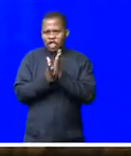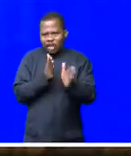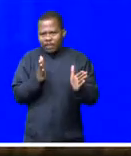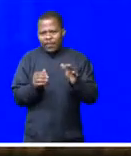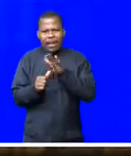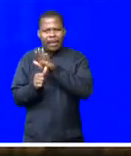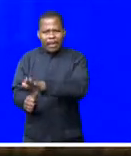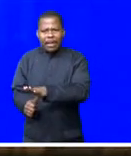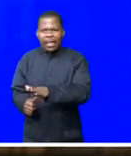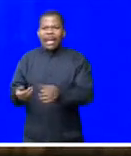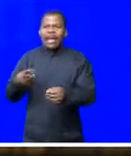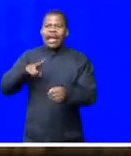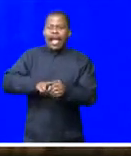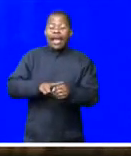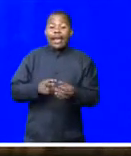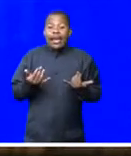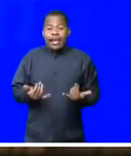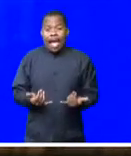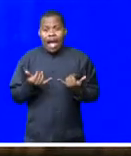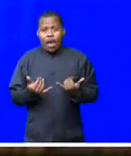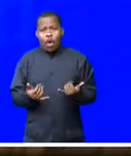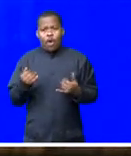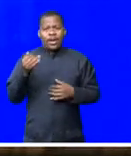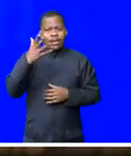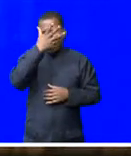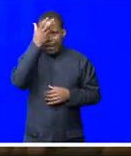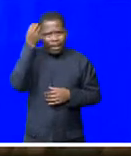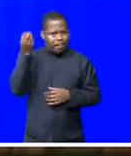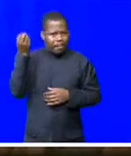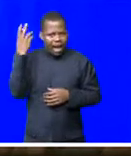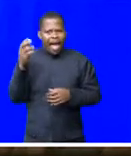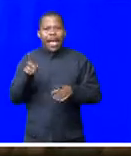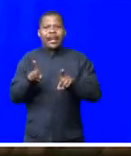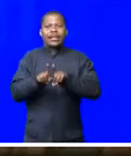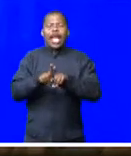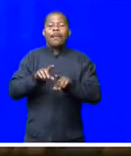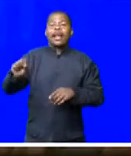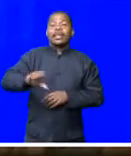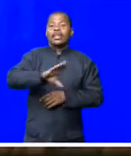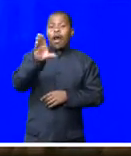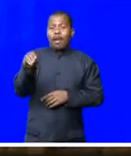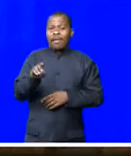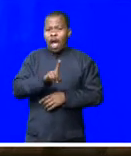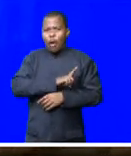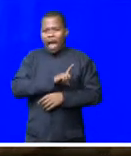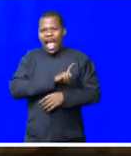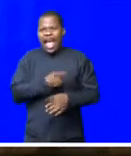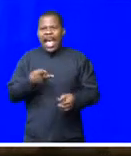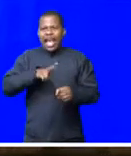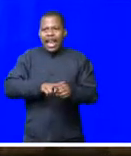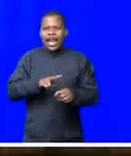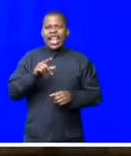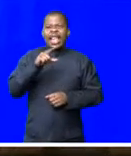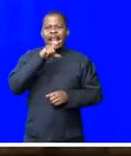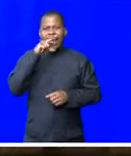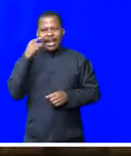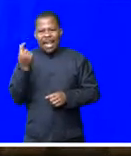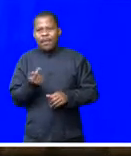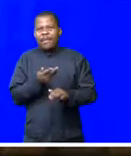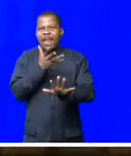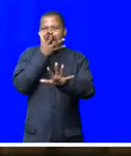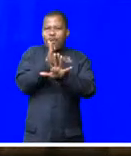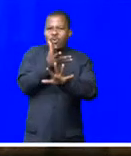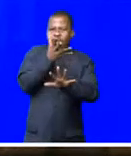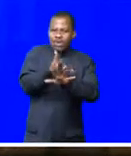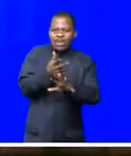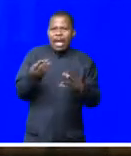linganamkhawulo asisawasho nekuwasho nathi sesilingisa eSouth Africa ngoba nakhona leli gama lebelihlukubeda sivele